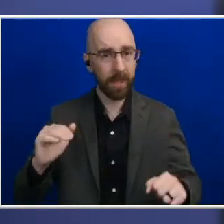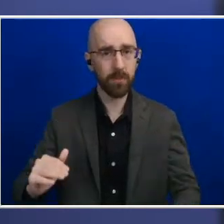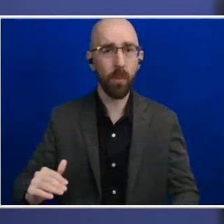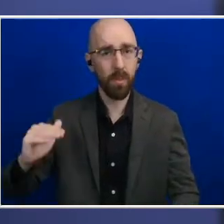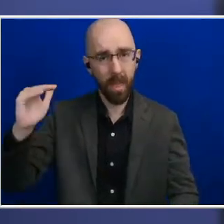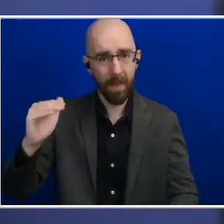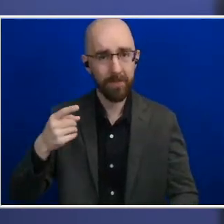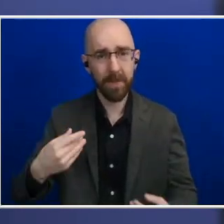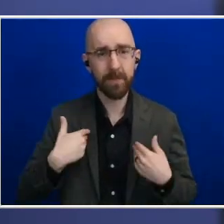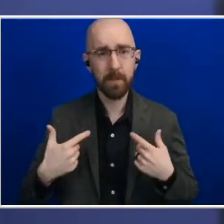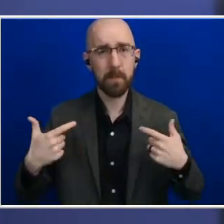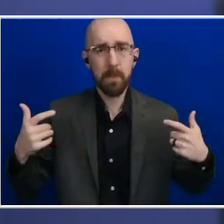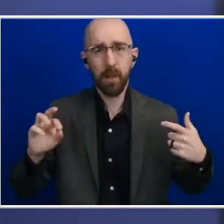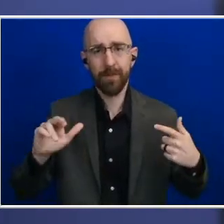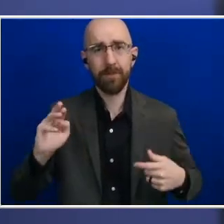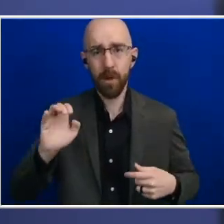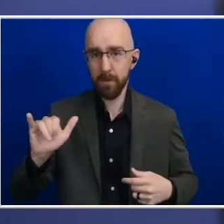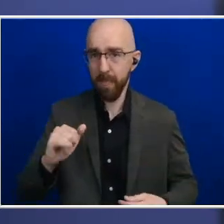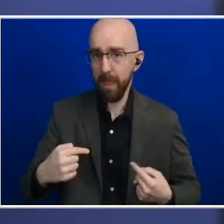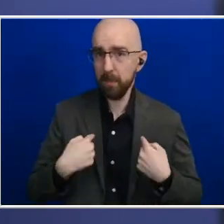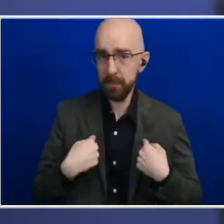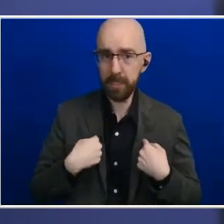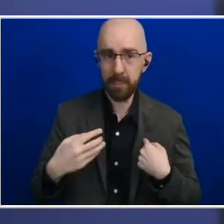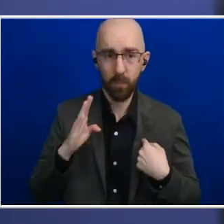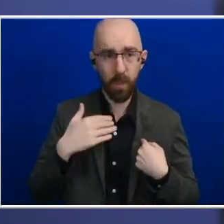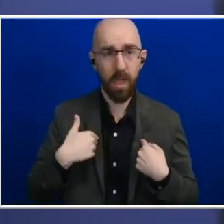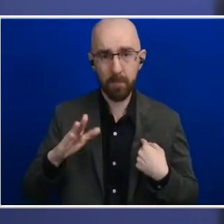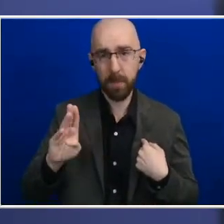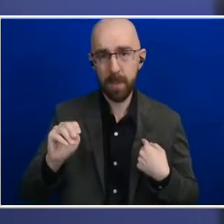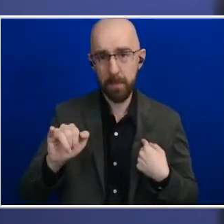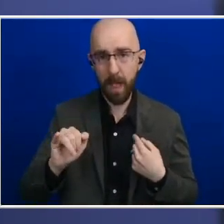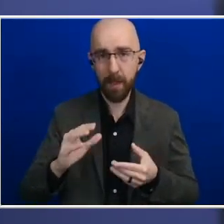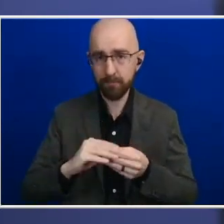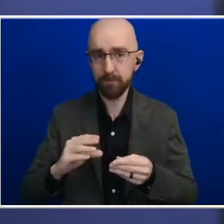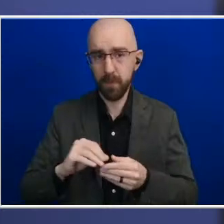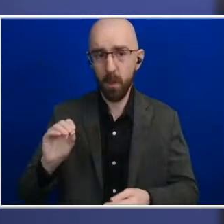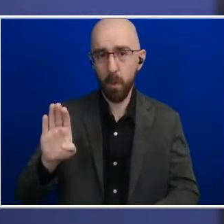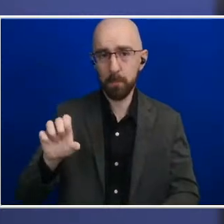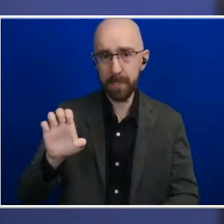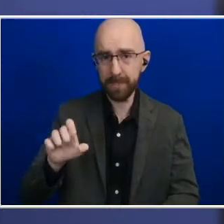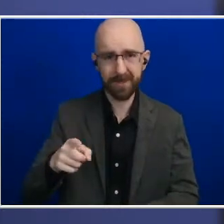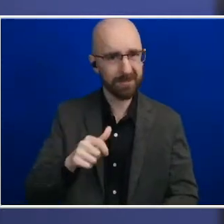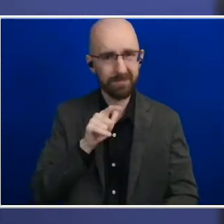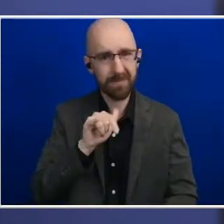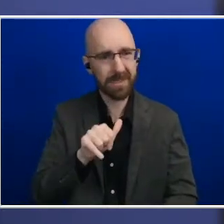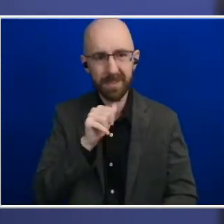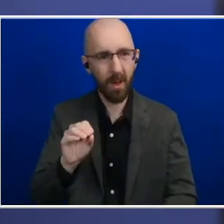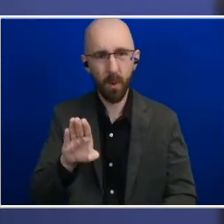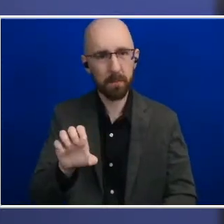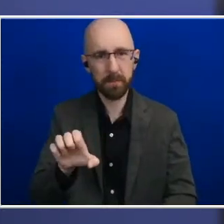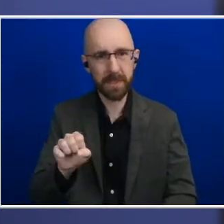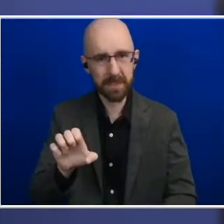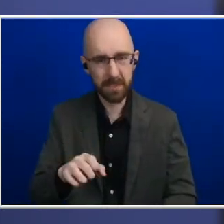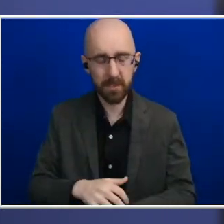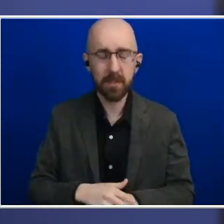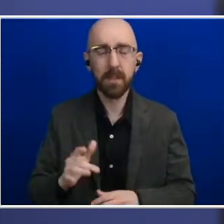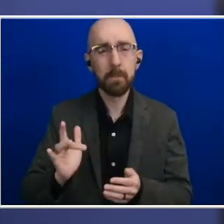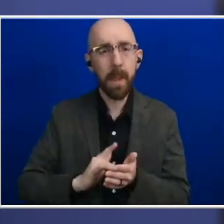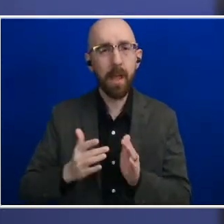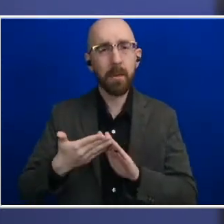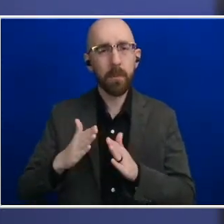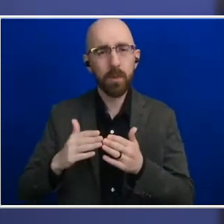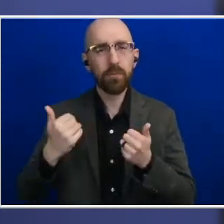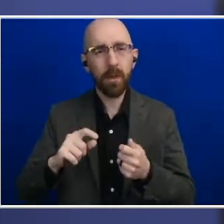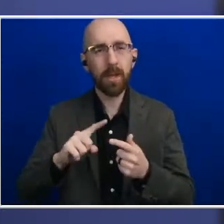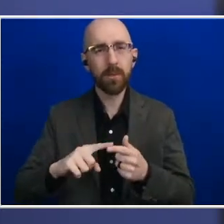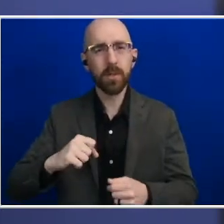frame like myself, they're going to have a BMI that says they're obese when they're not obese. And so the medical community is trying to kind of push back on that a